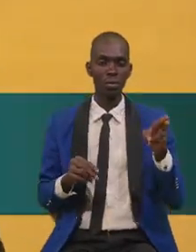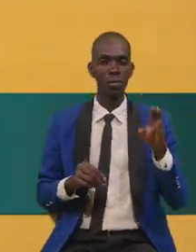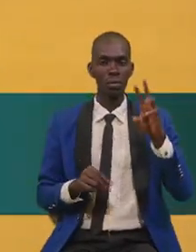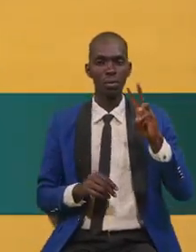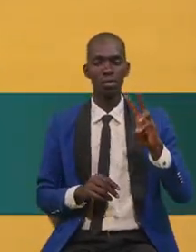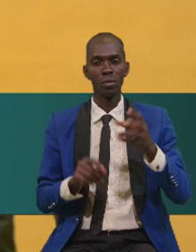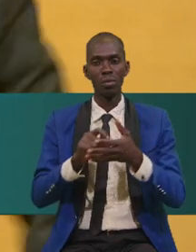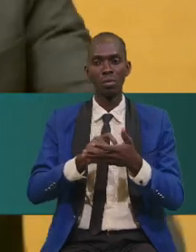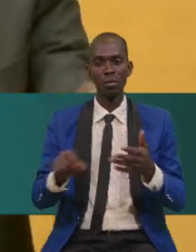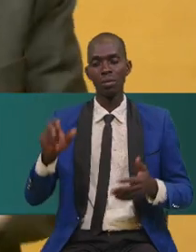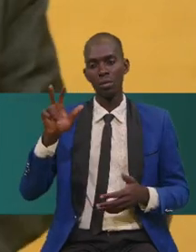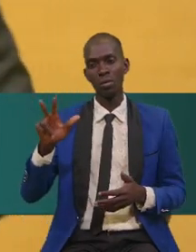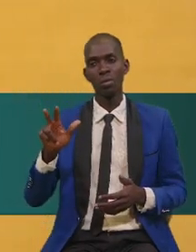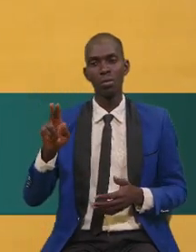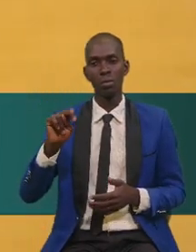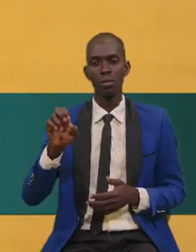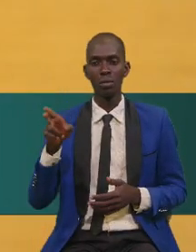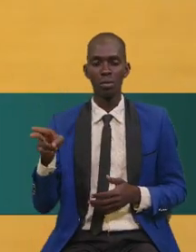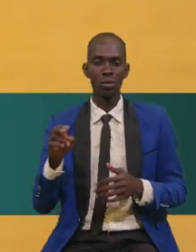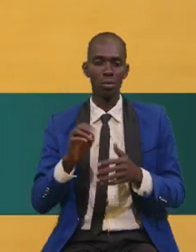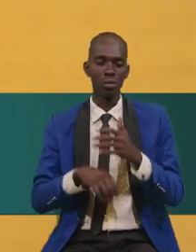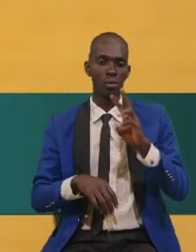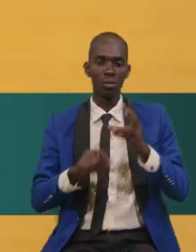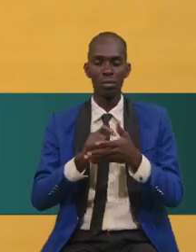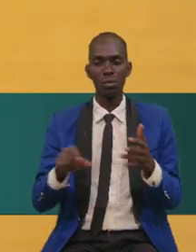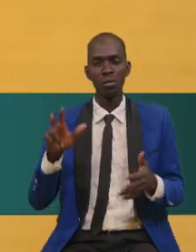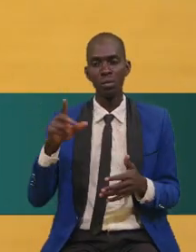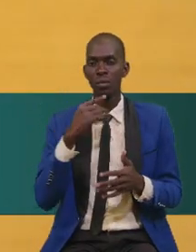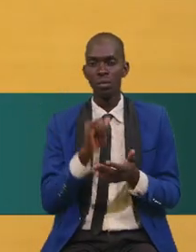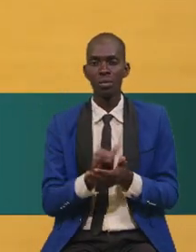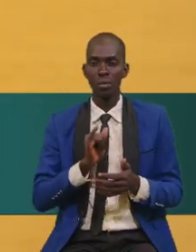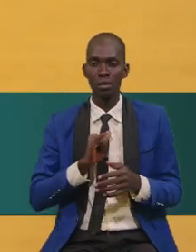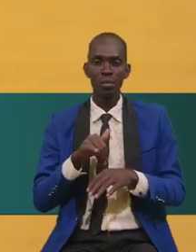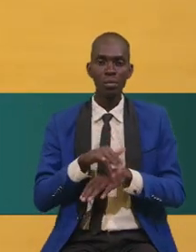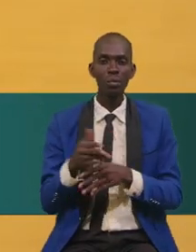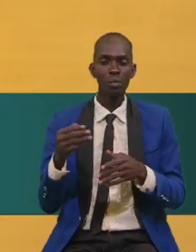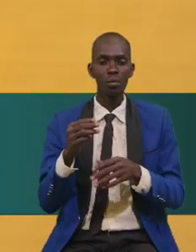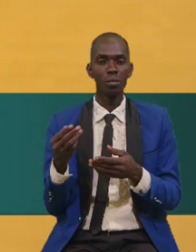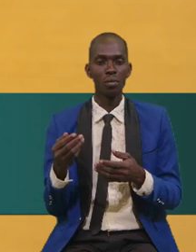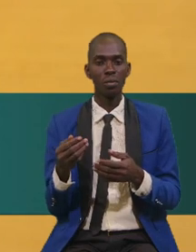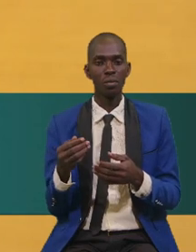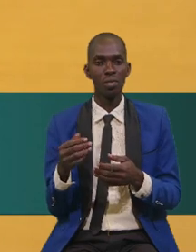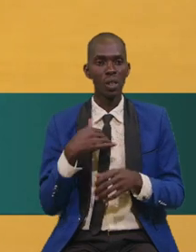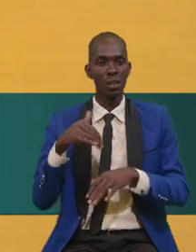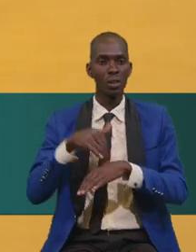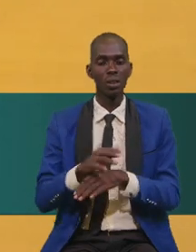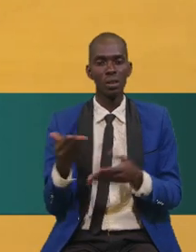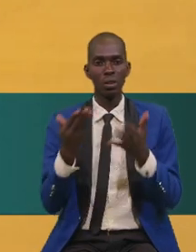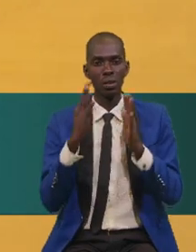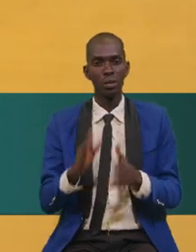And I sent messengers unto them, saying, I am doing a great